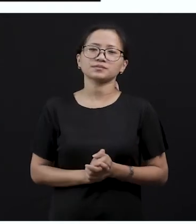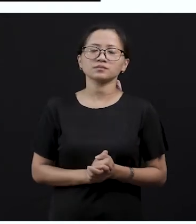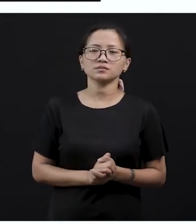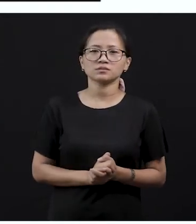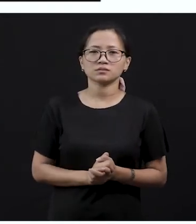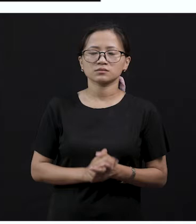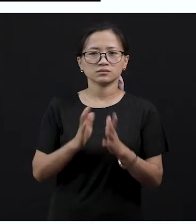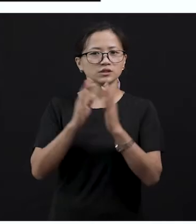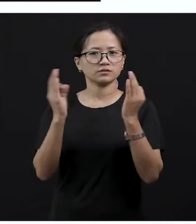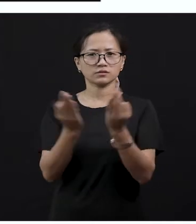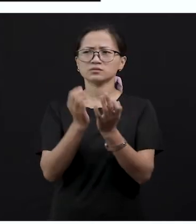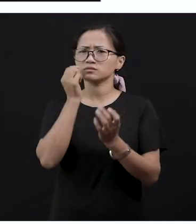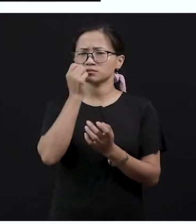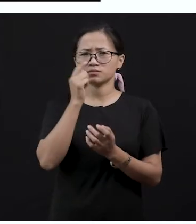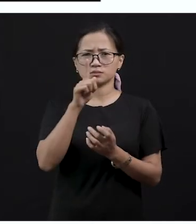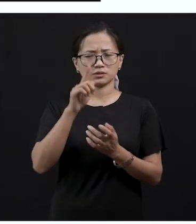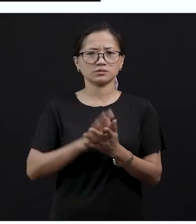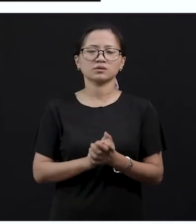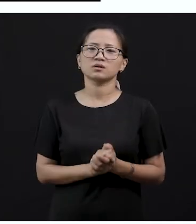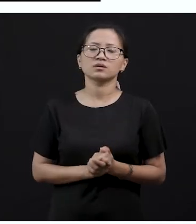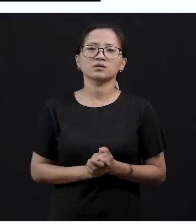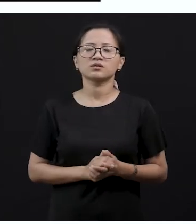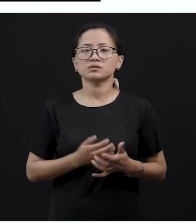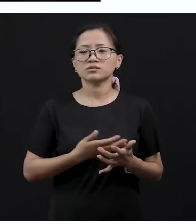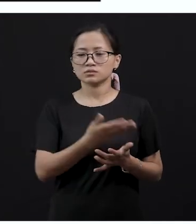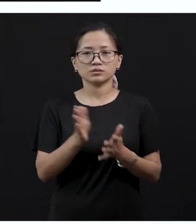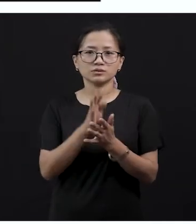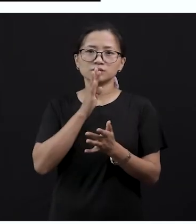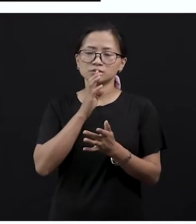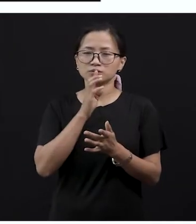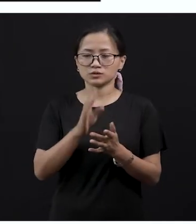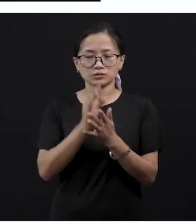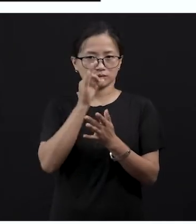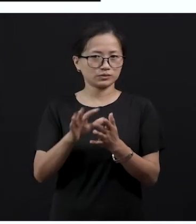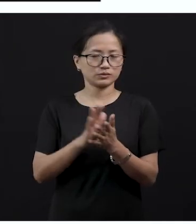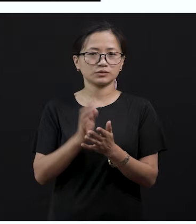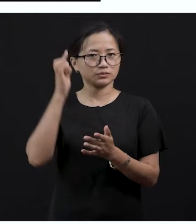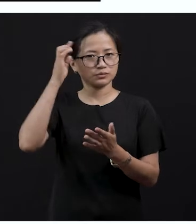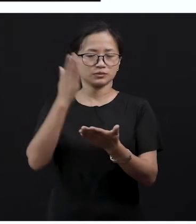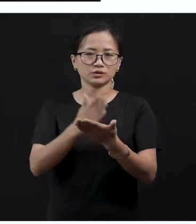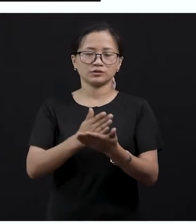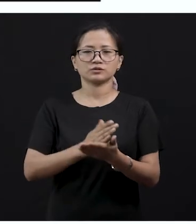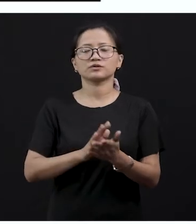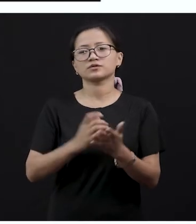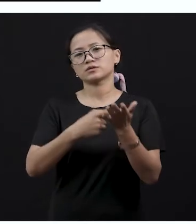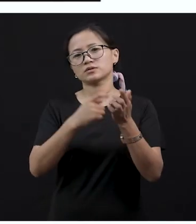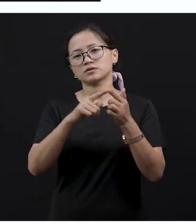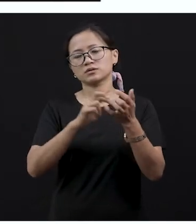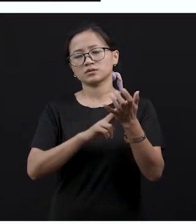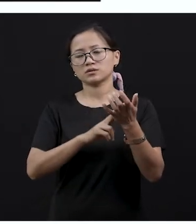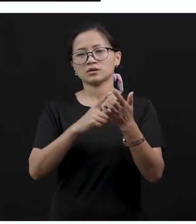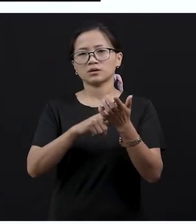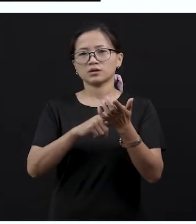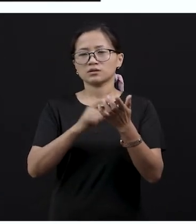his family, his parents especially, they were true believers of the religion. But Raja Ram